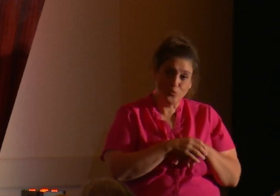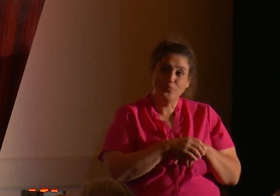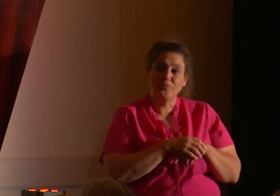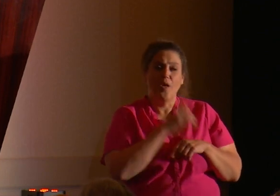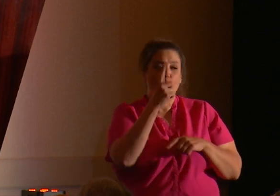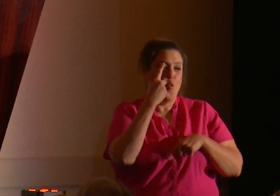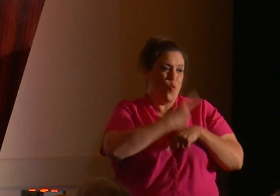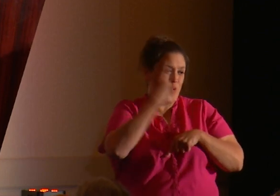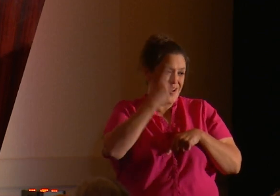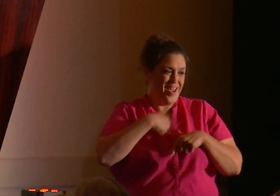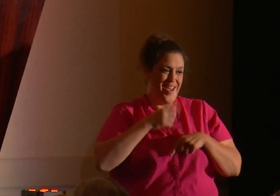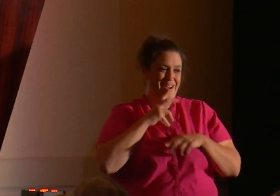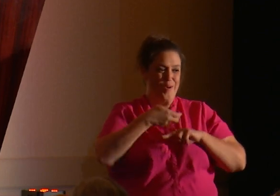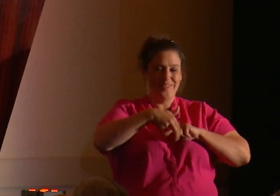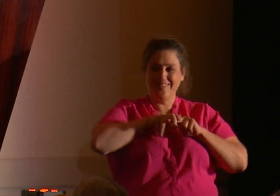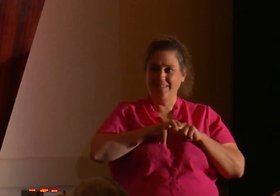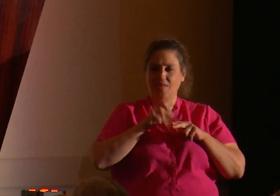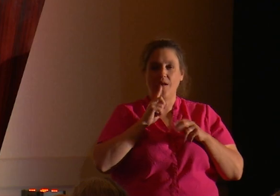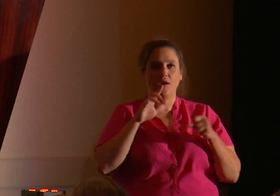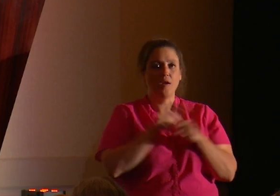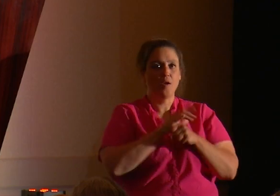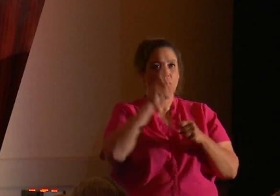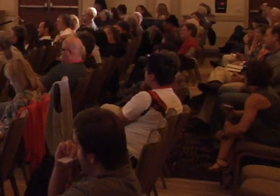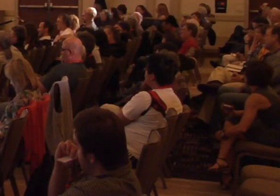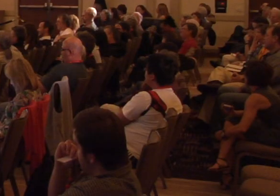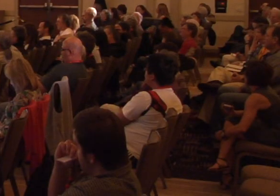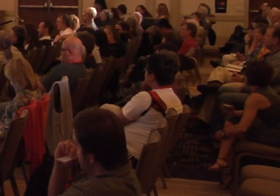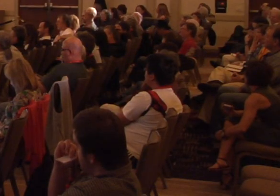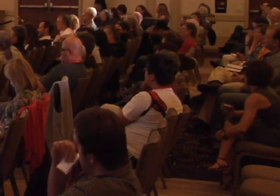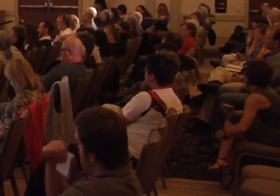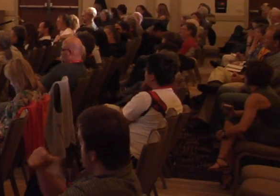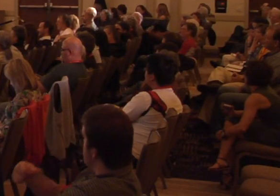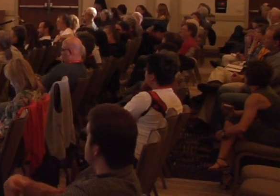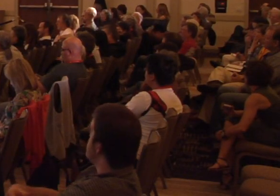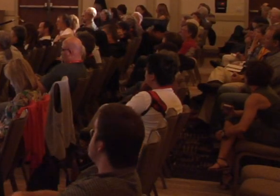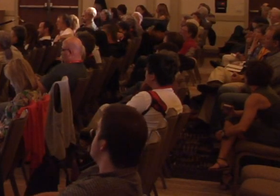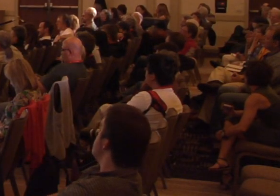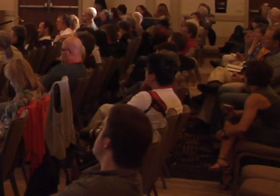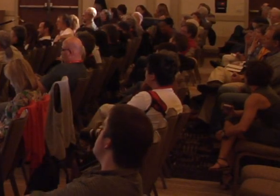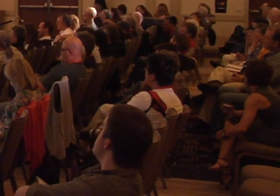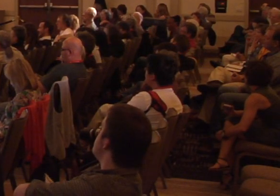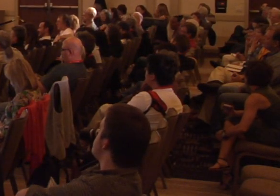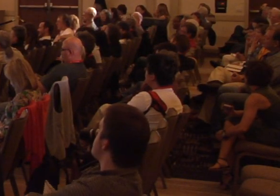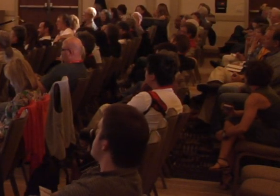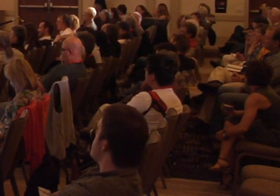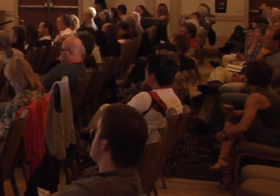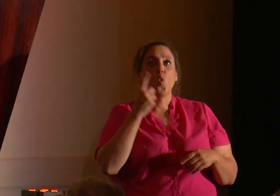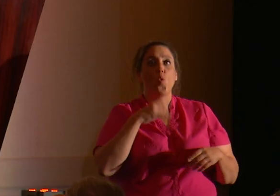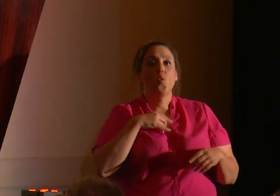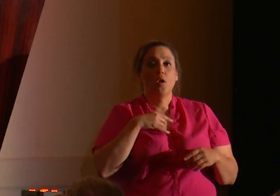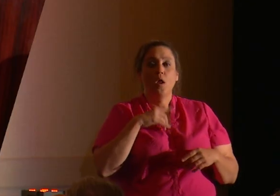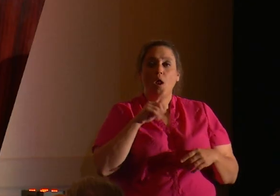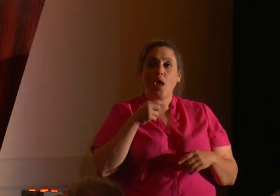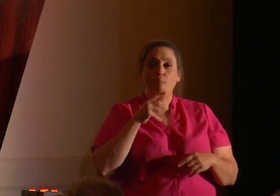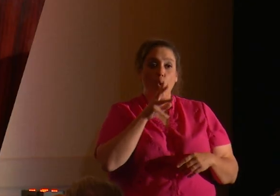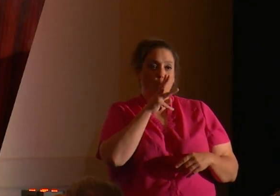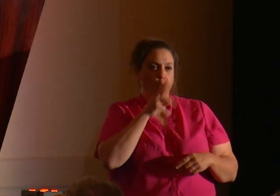day I was just sitting there, totally in a daze, because I'm in this house by myself, and I'm watering